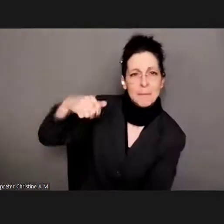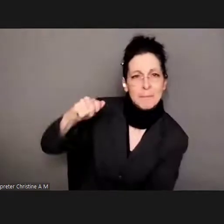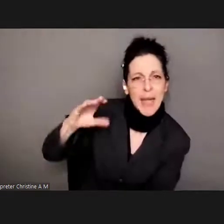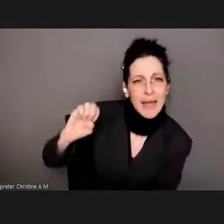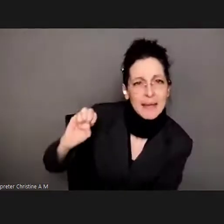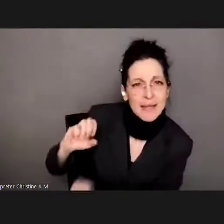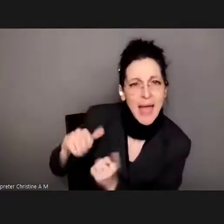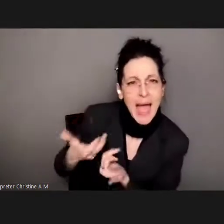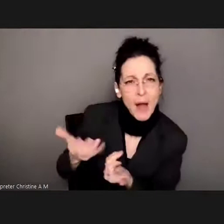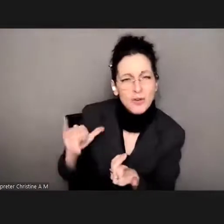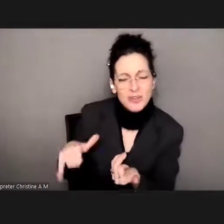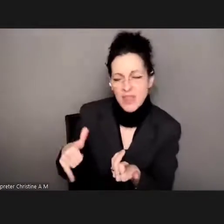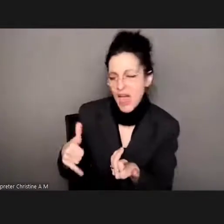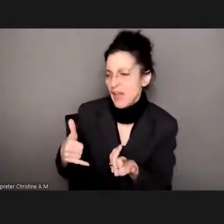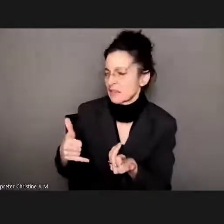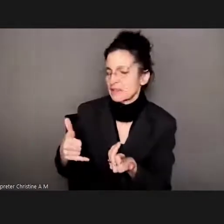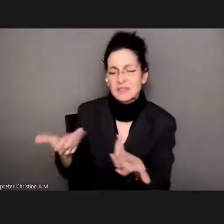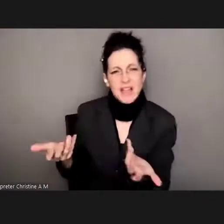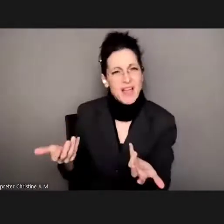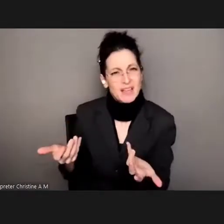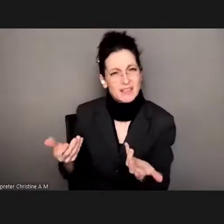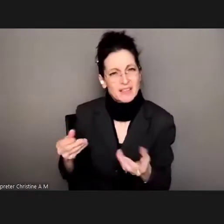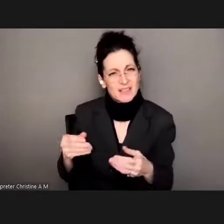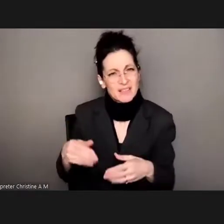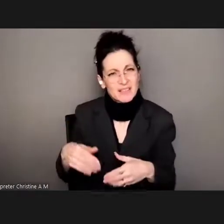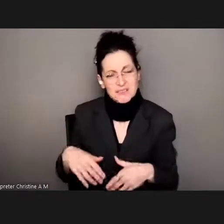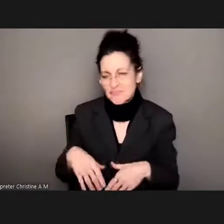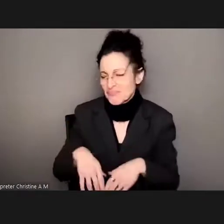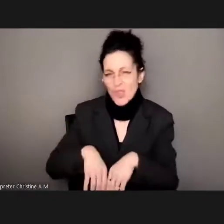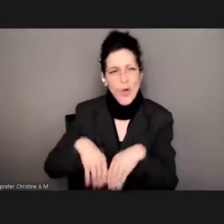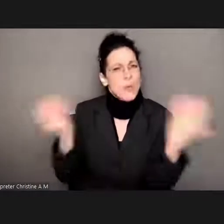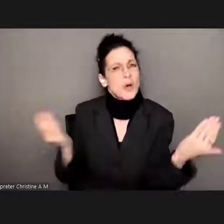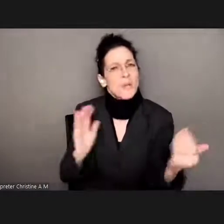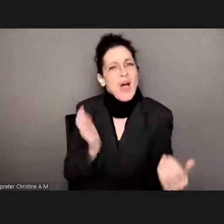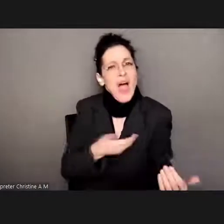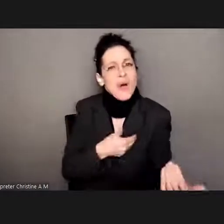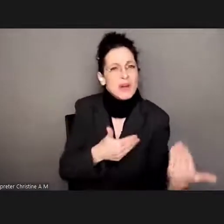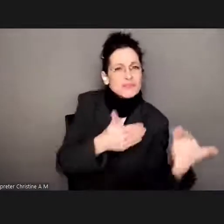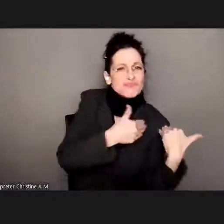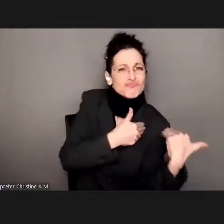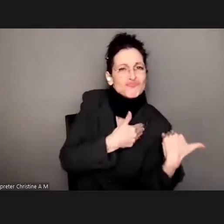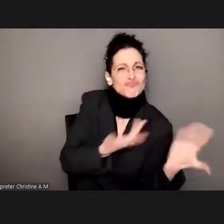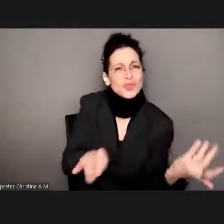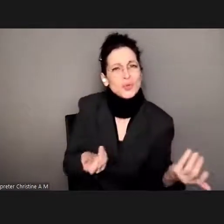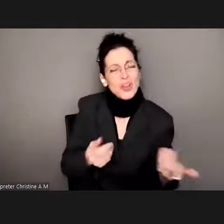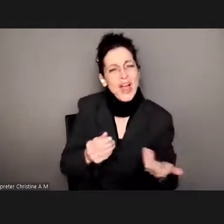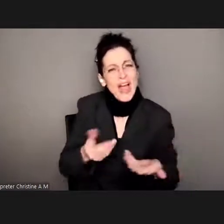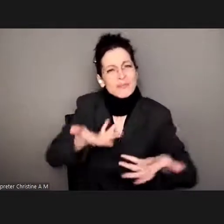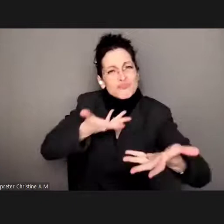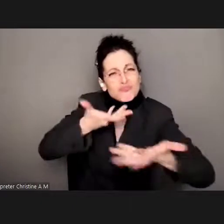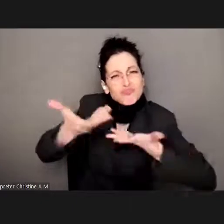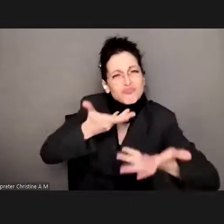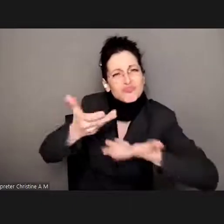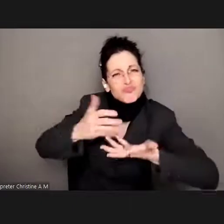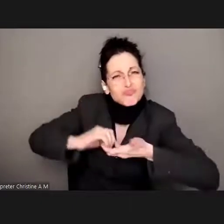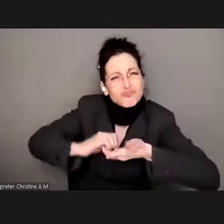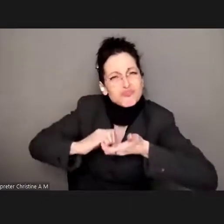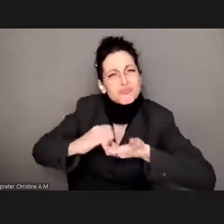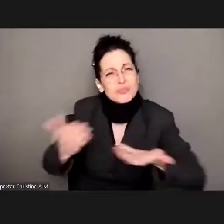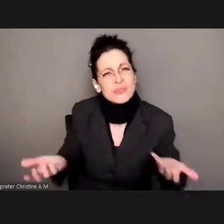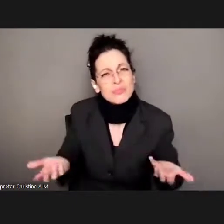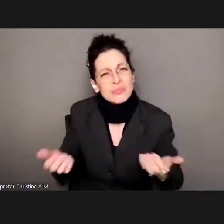collectively accountable for accessibility, more interdependent? So the two spaces where I have